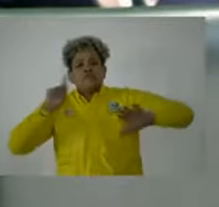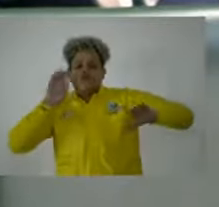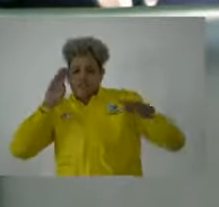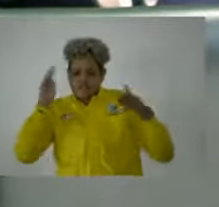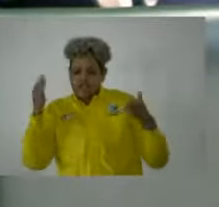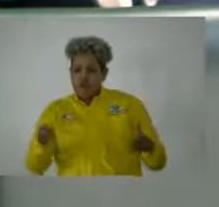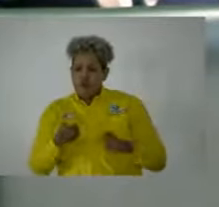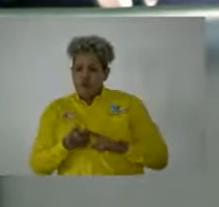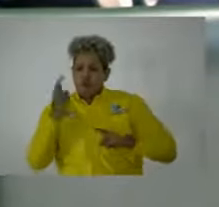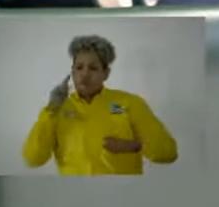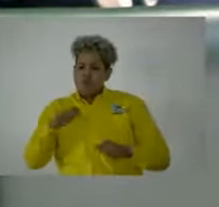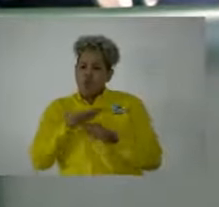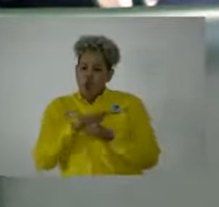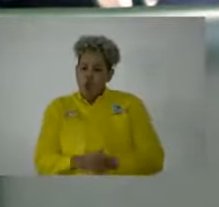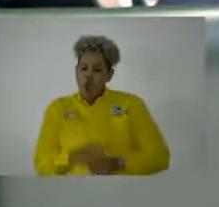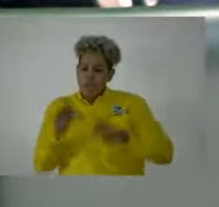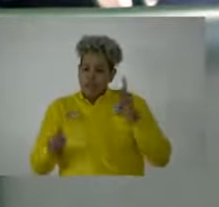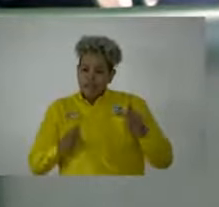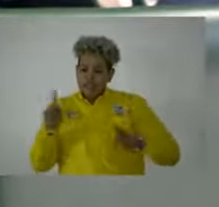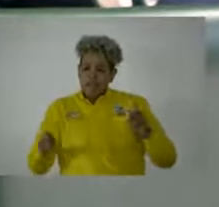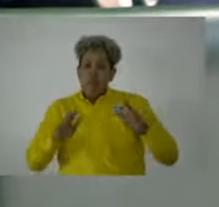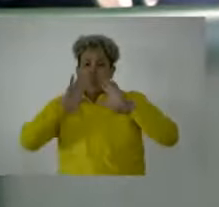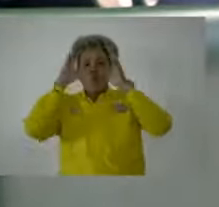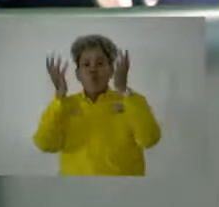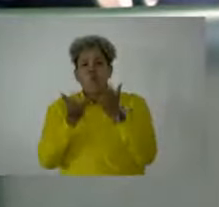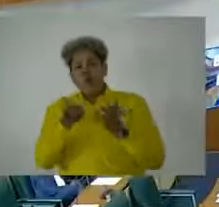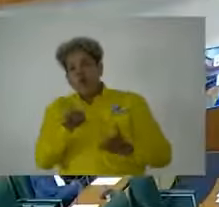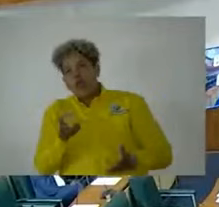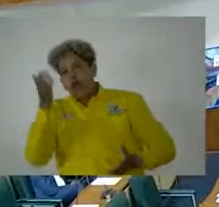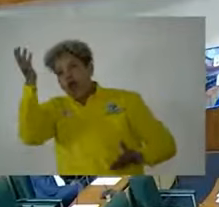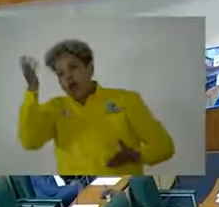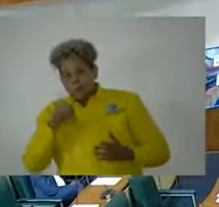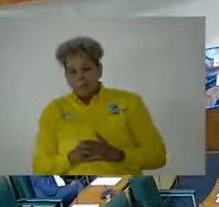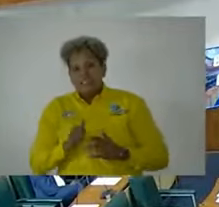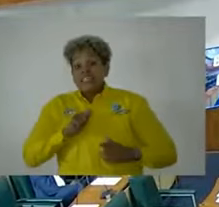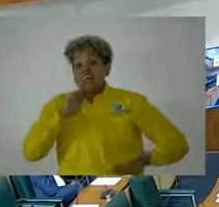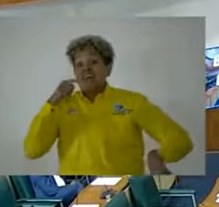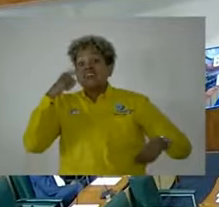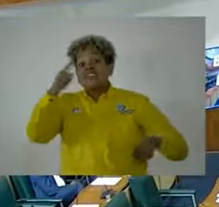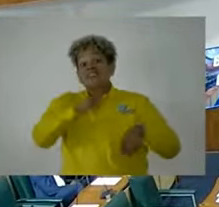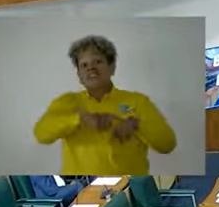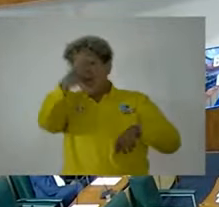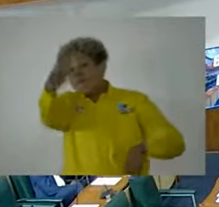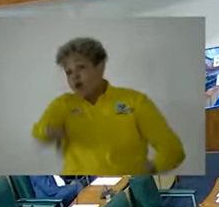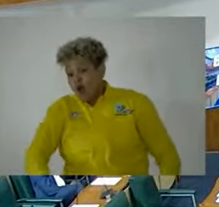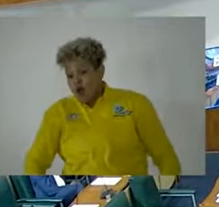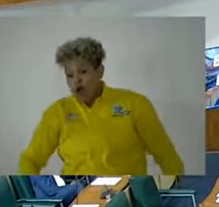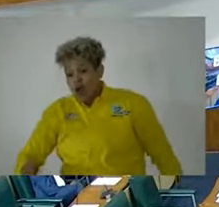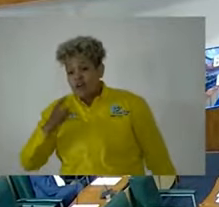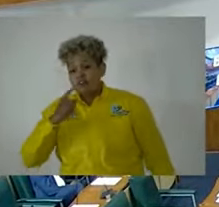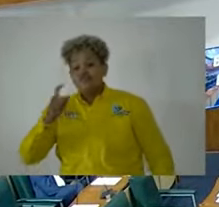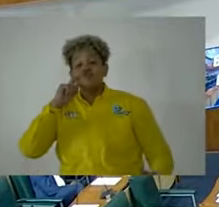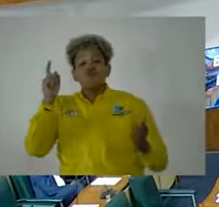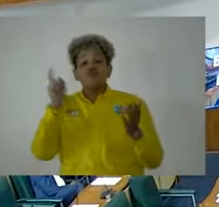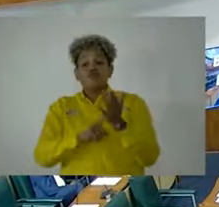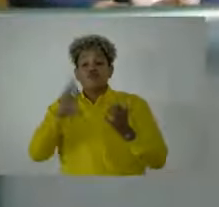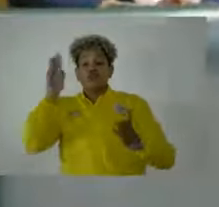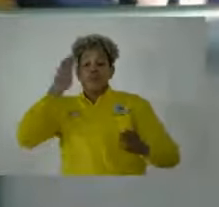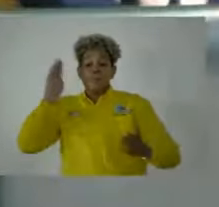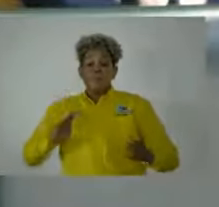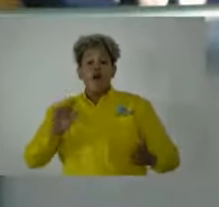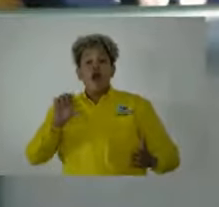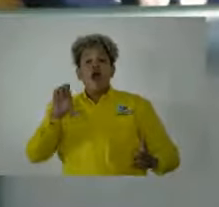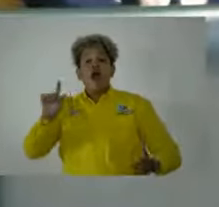force for oppressed people across the world. I say, time come to recognize the Gang as a